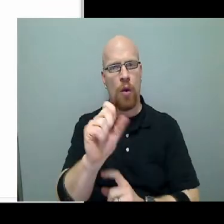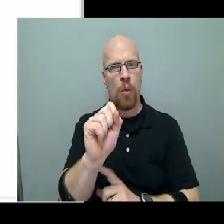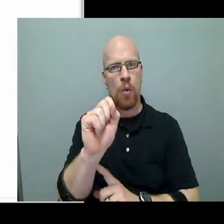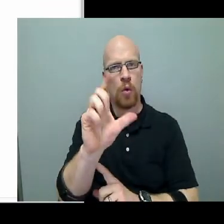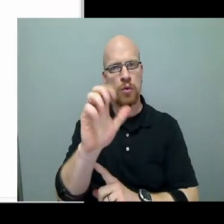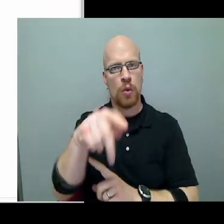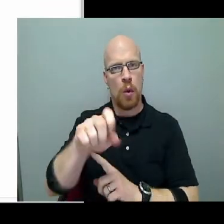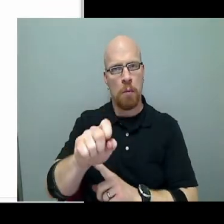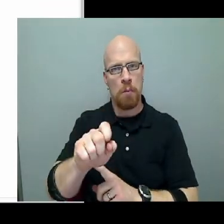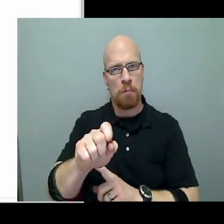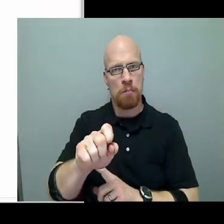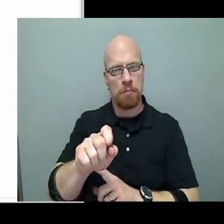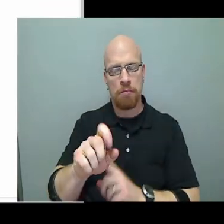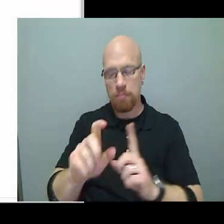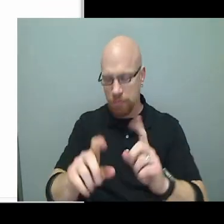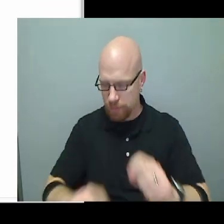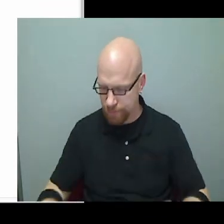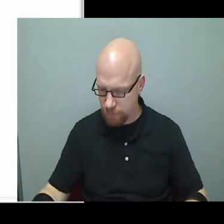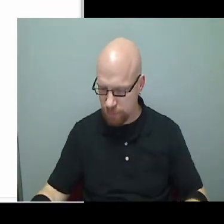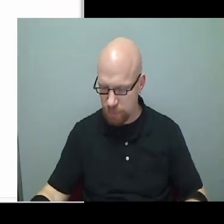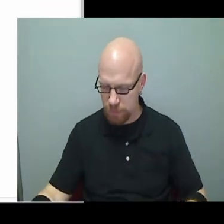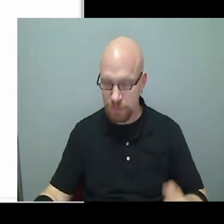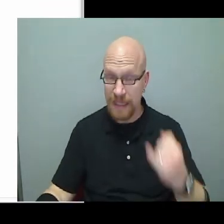and calculate the slope.